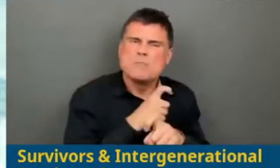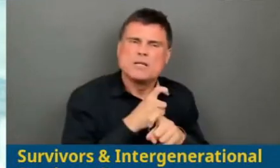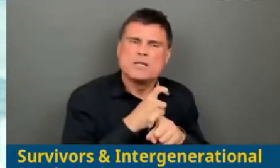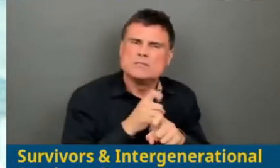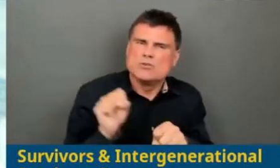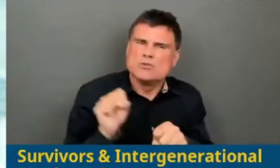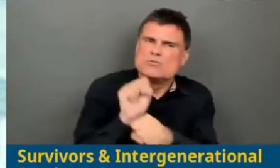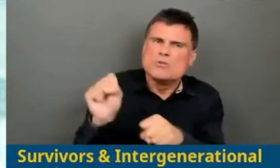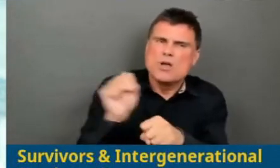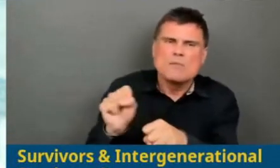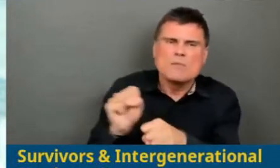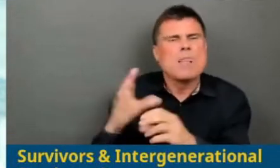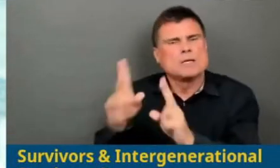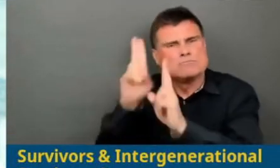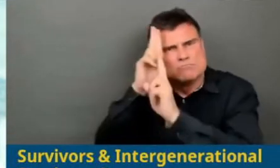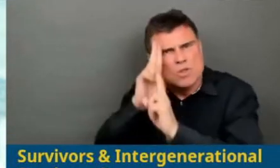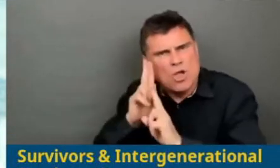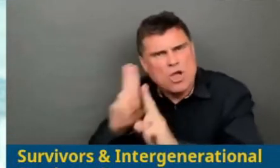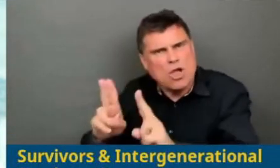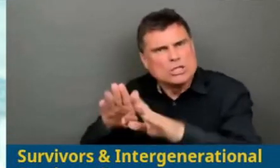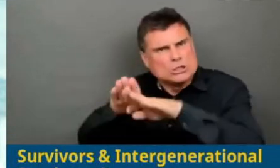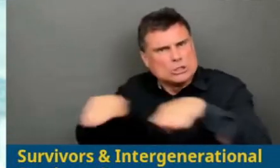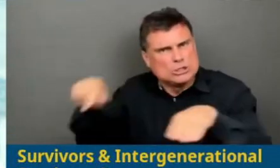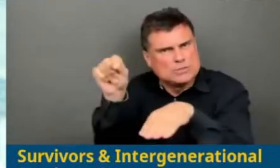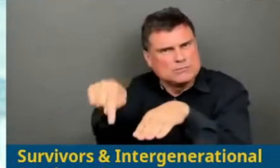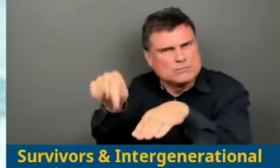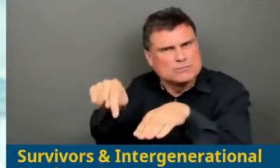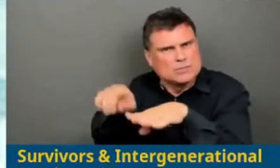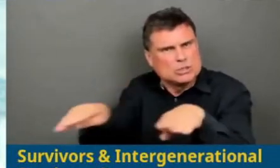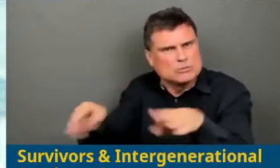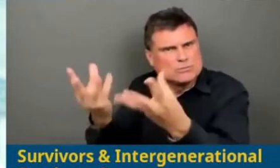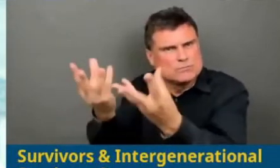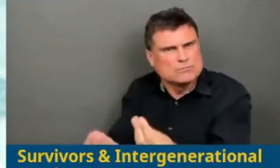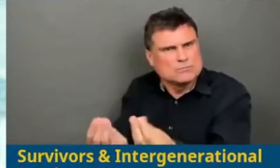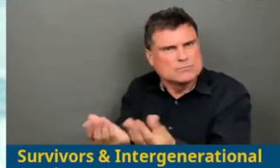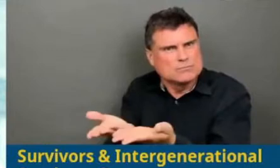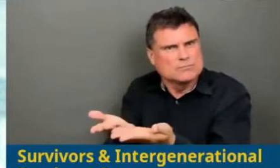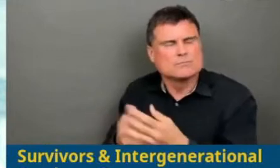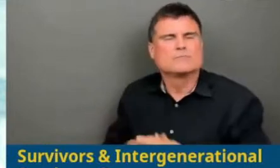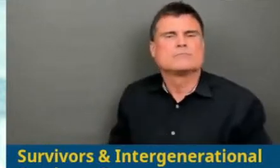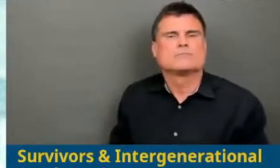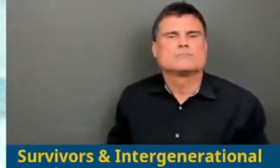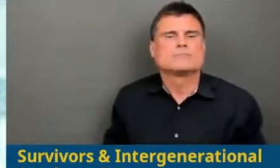through all means available. Thank you.